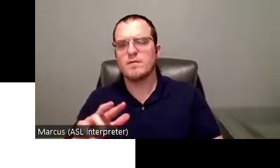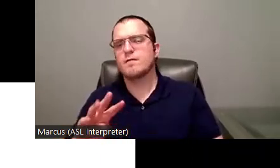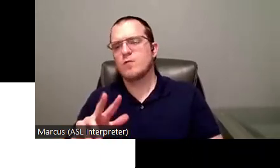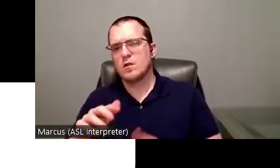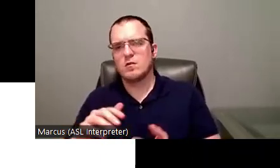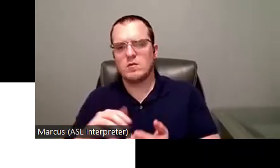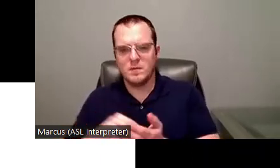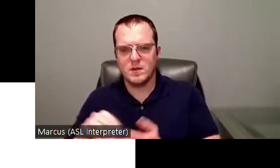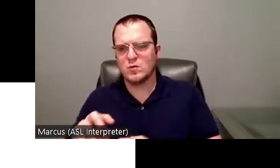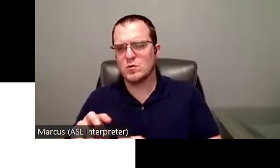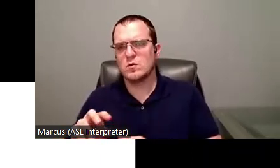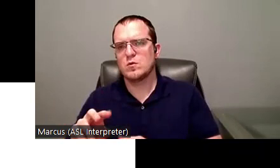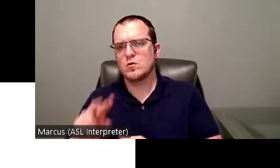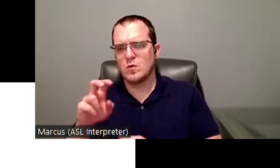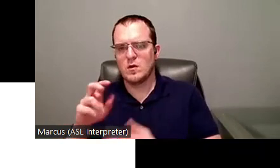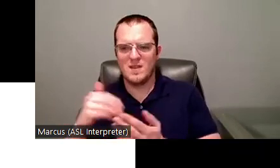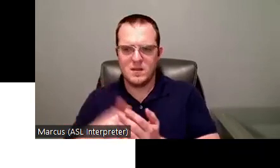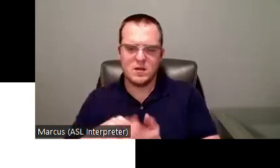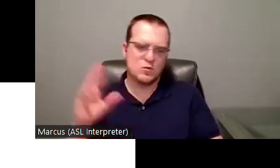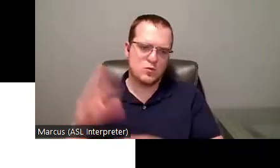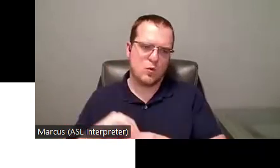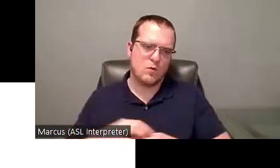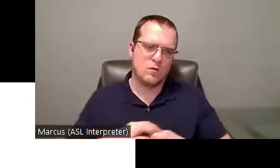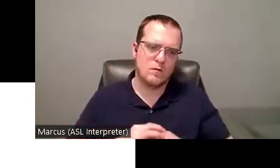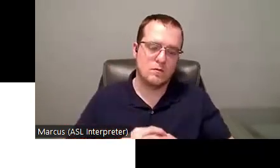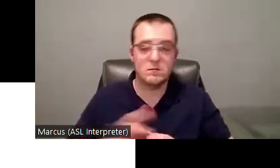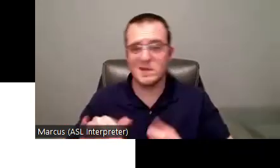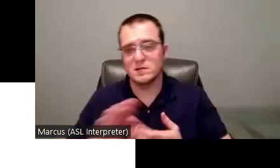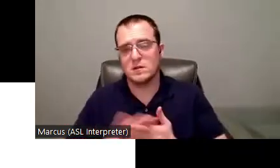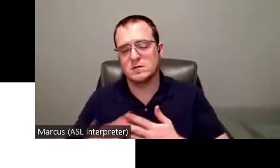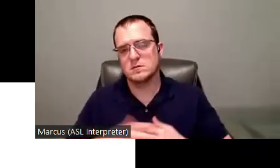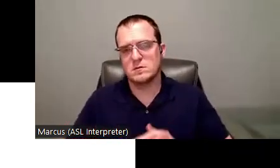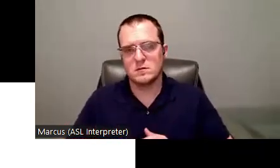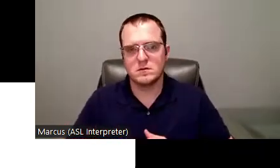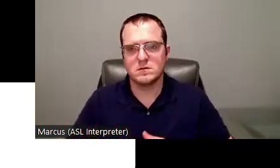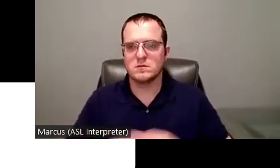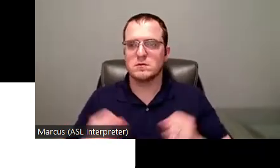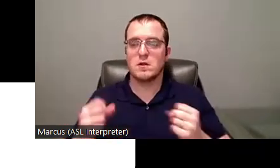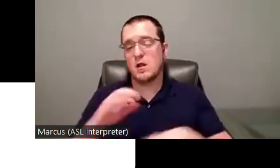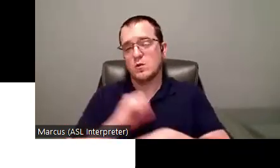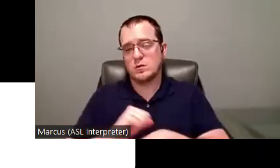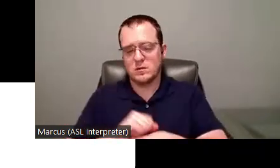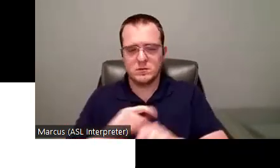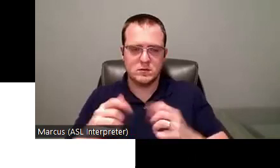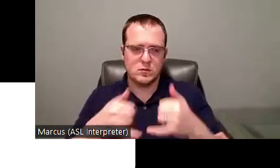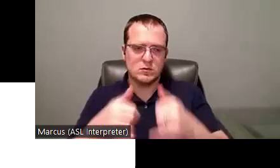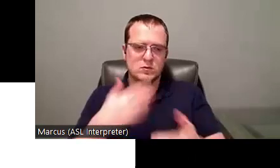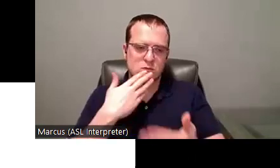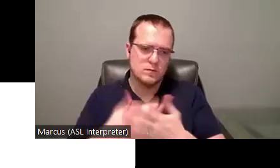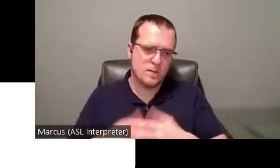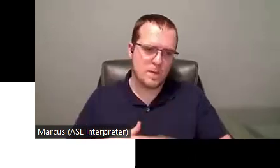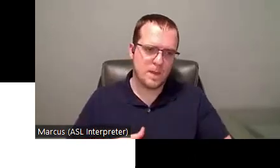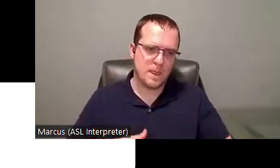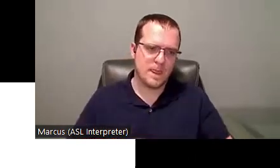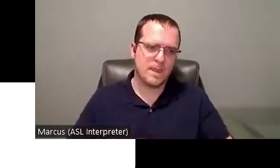43,200,000 total, which is nice. A lot of work. And we're also